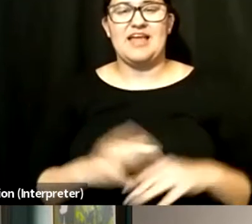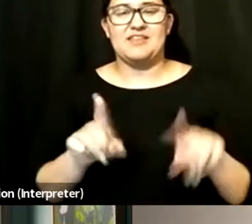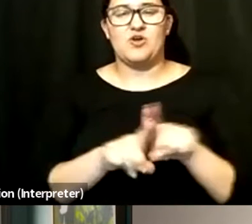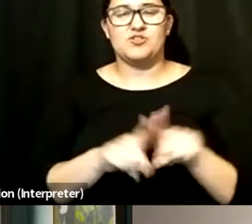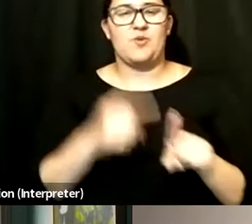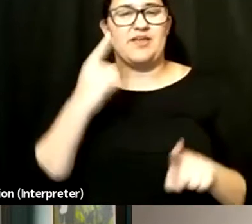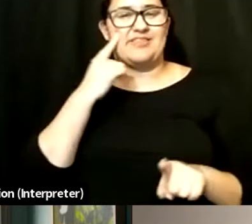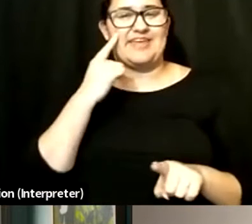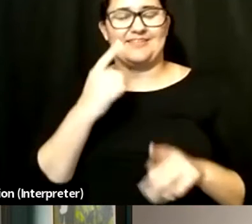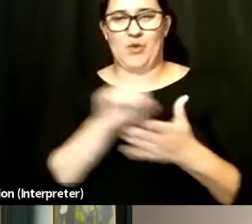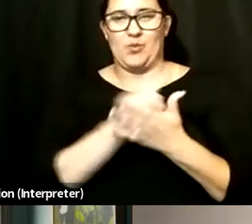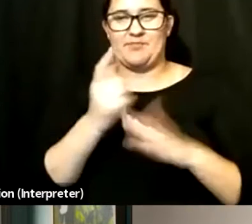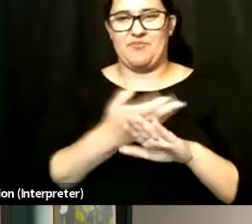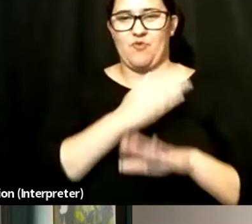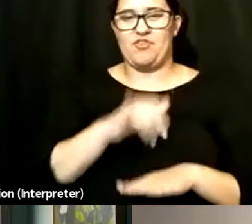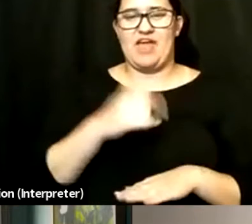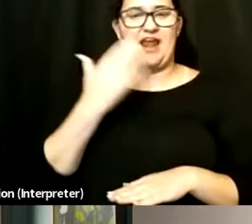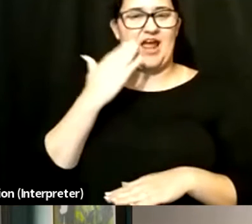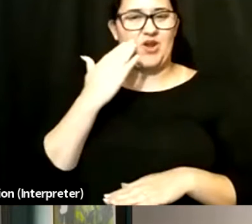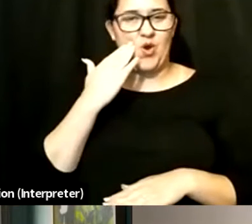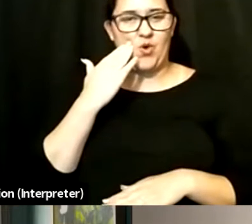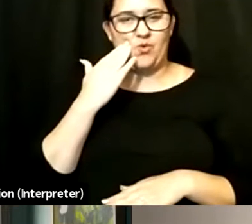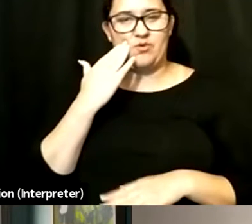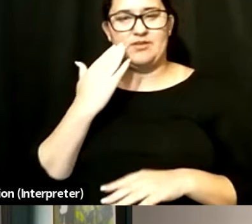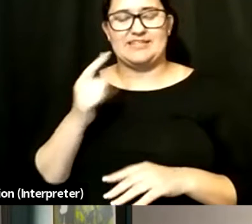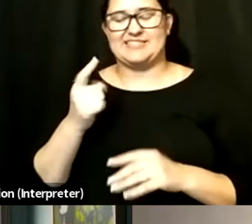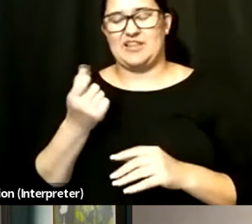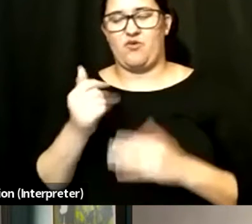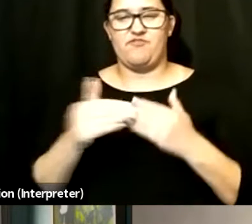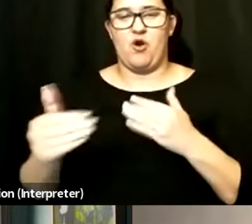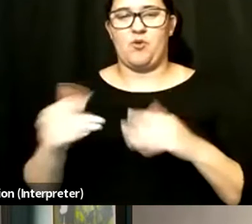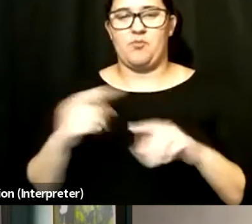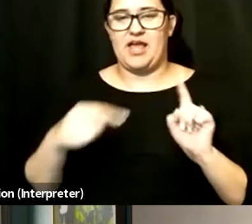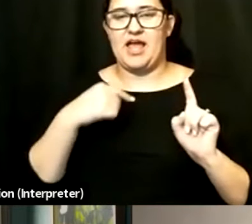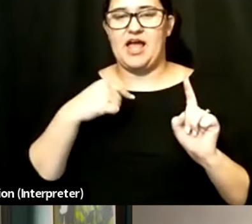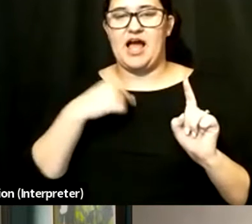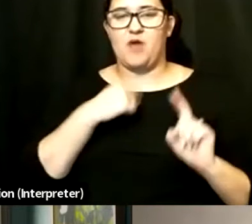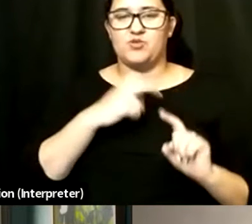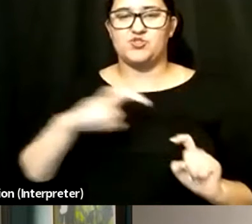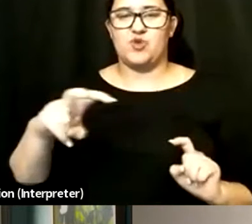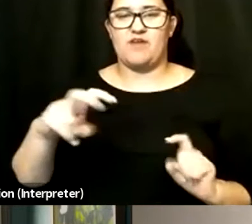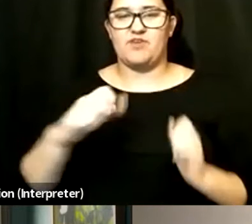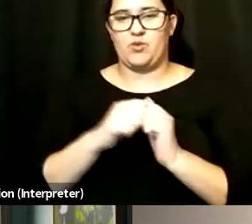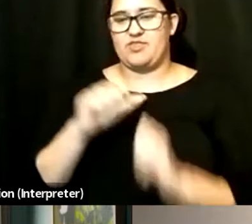just the week before that, I know it's going a little far, but I was traveling with Amtrak,